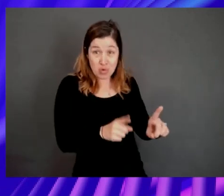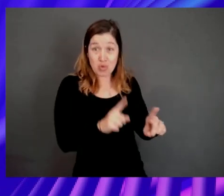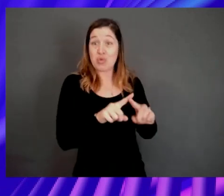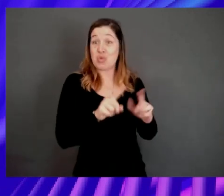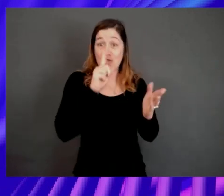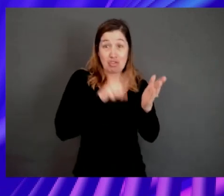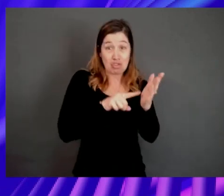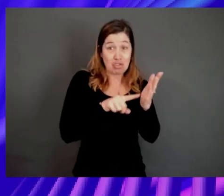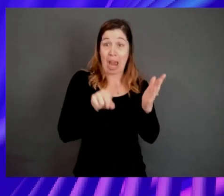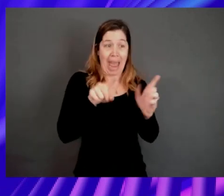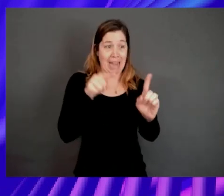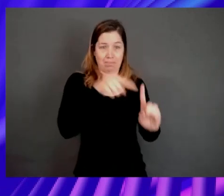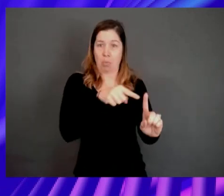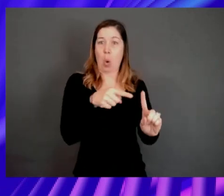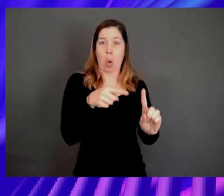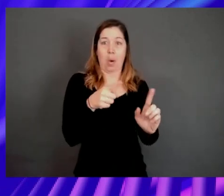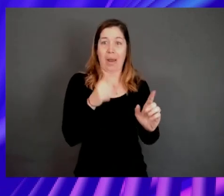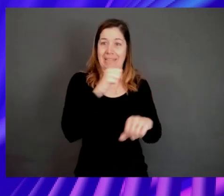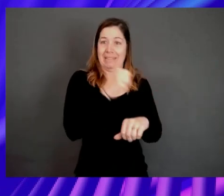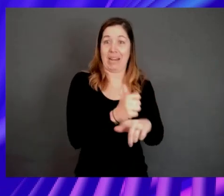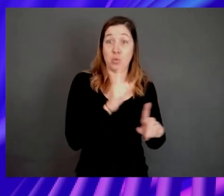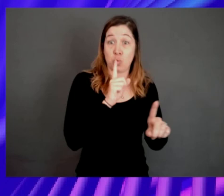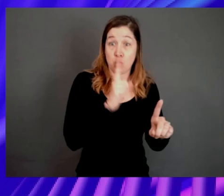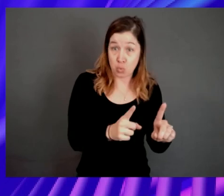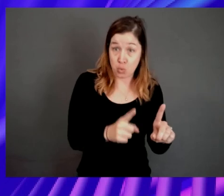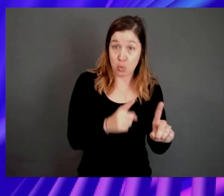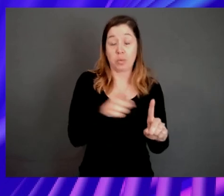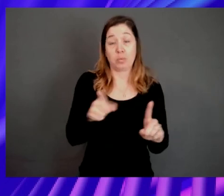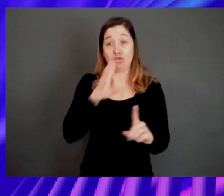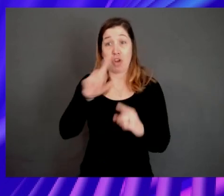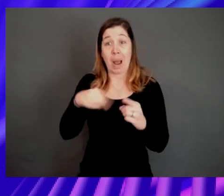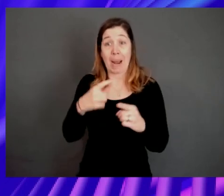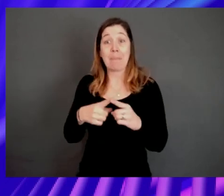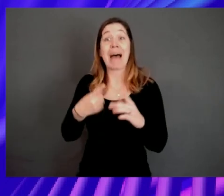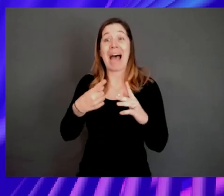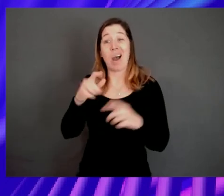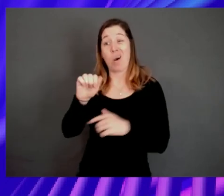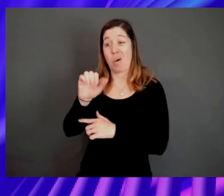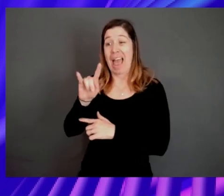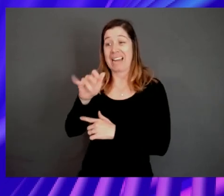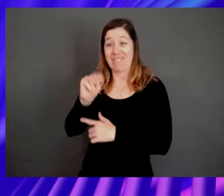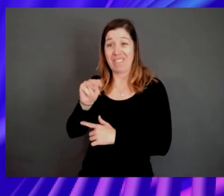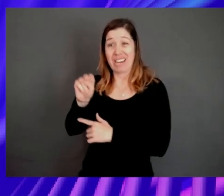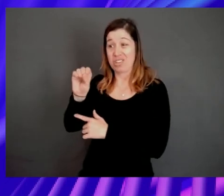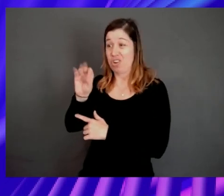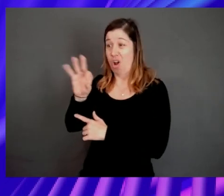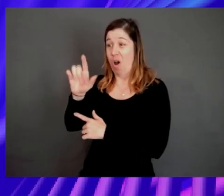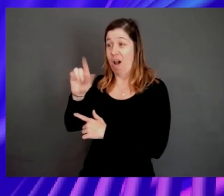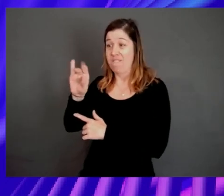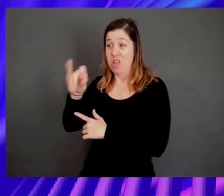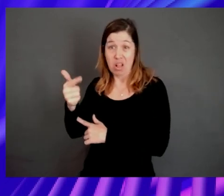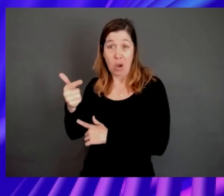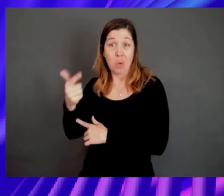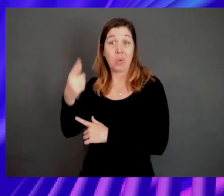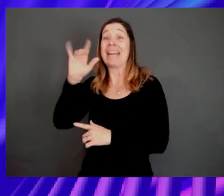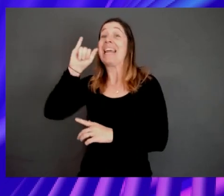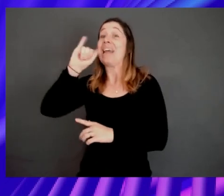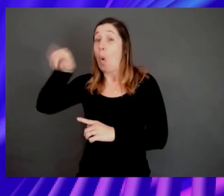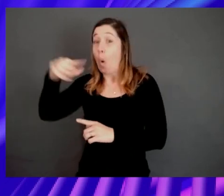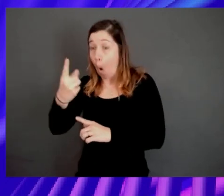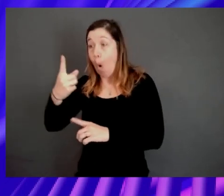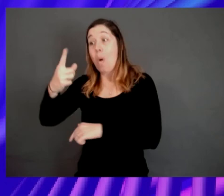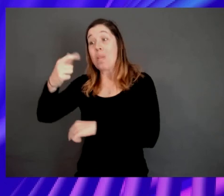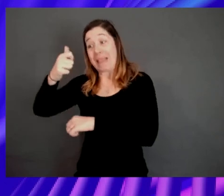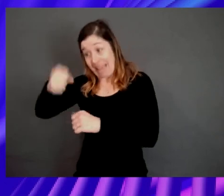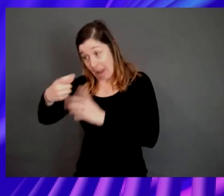true. And then the stuff that I talk about, activation offloading, can only be enabled if activation checkpointing is set to true.